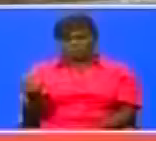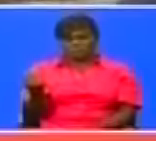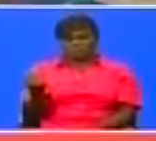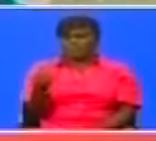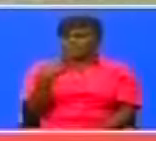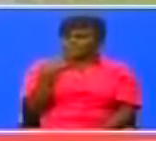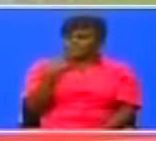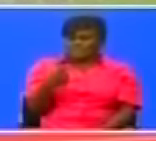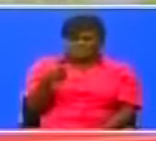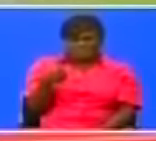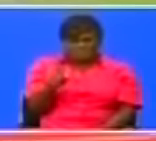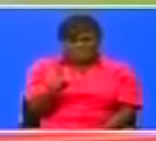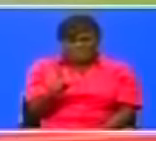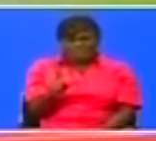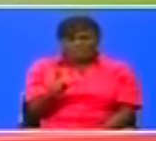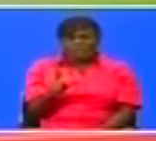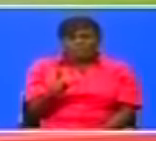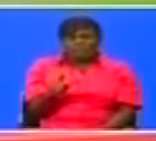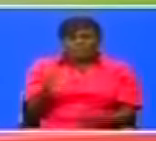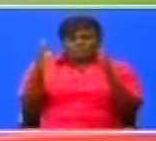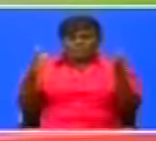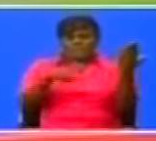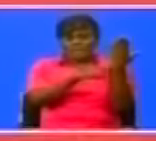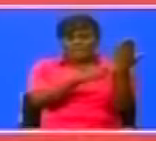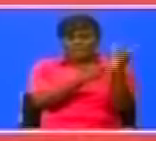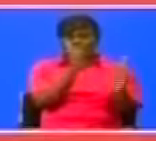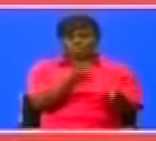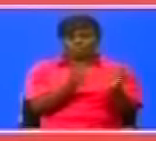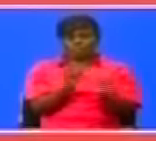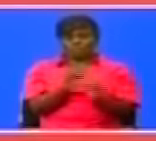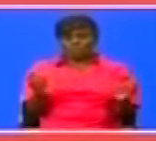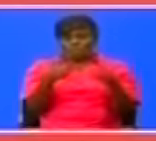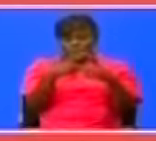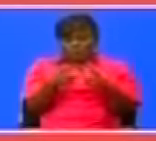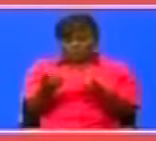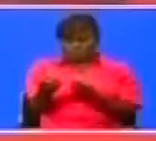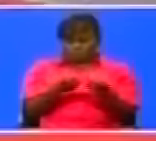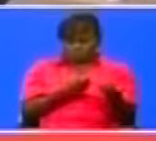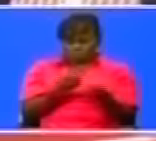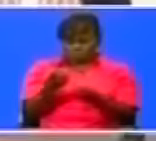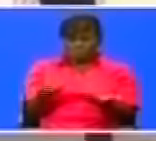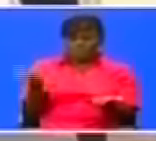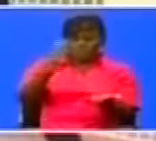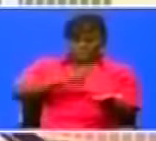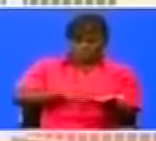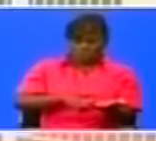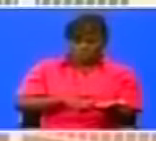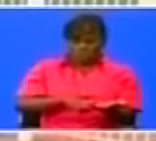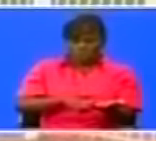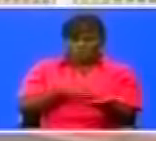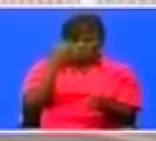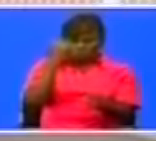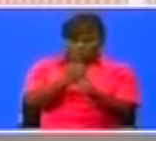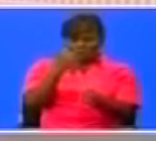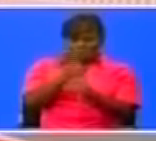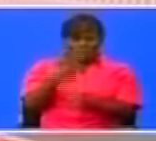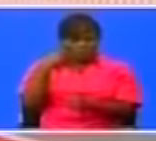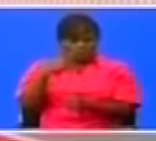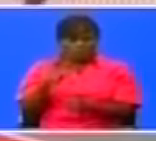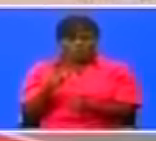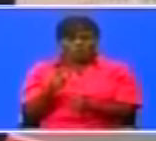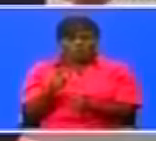Maxwell says he may not be one of the big names in athletics, but he has a track record. The French club he works for,